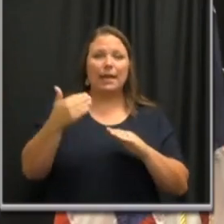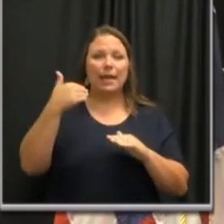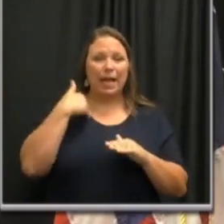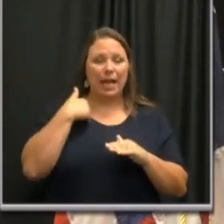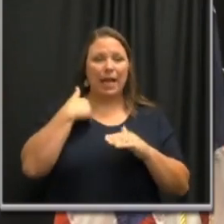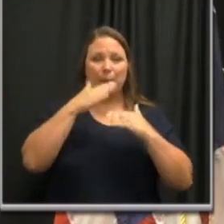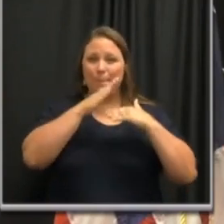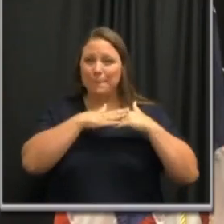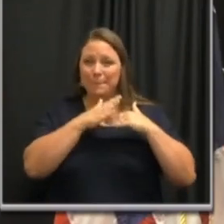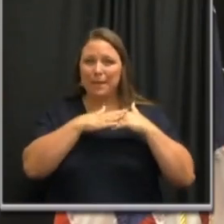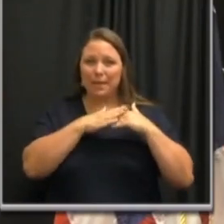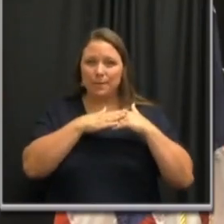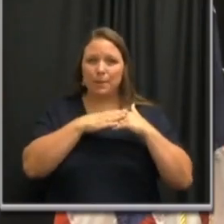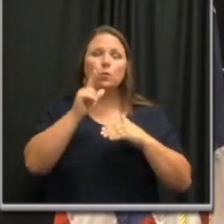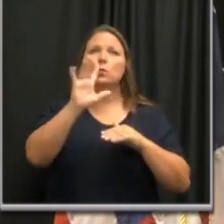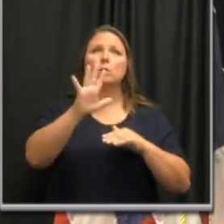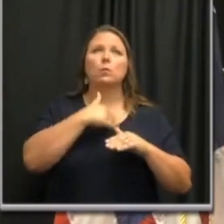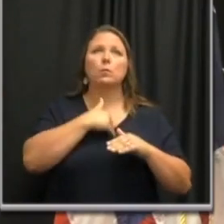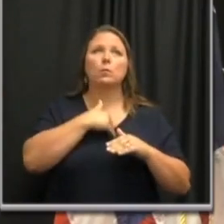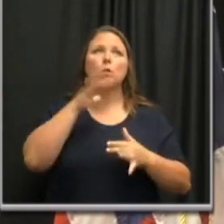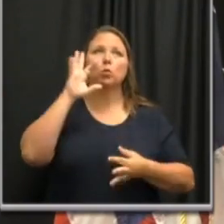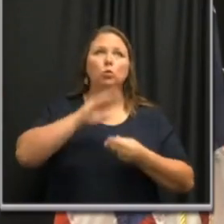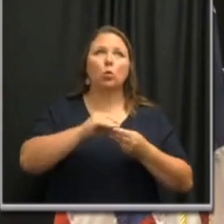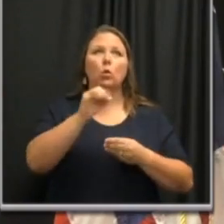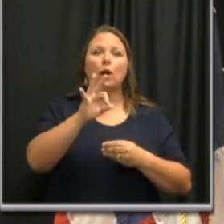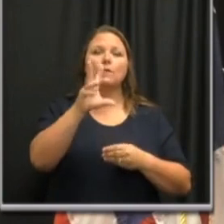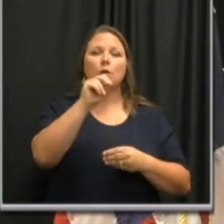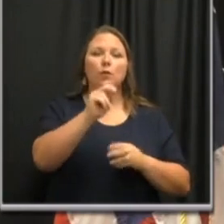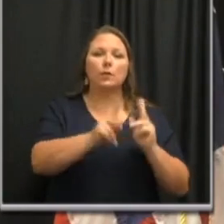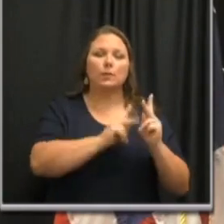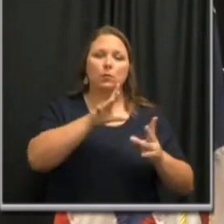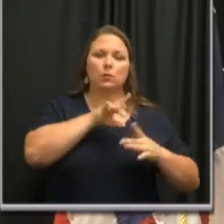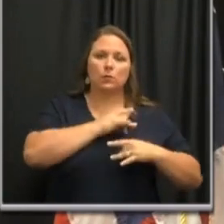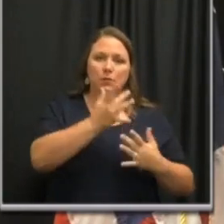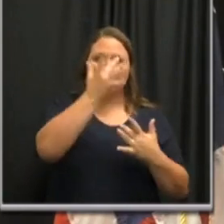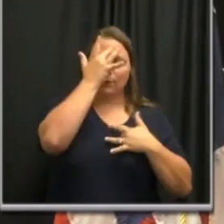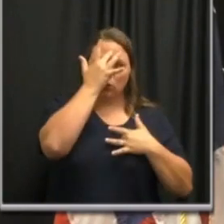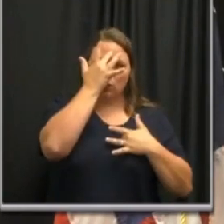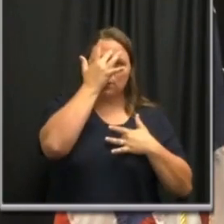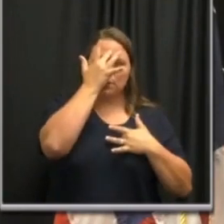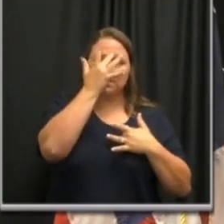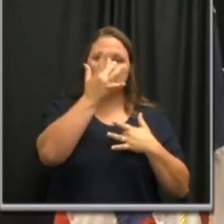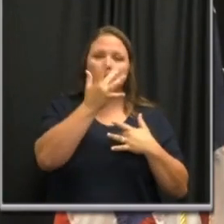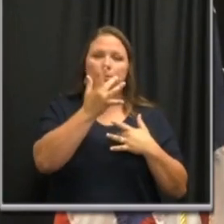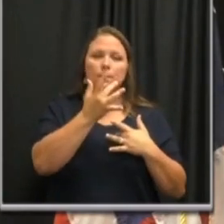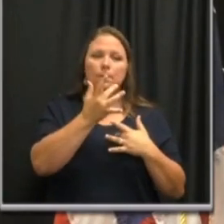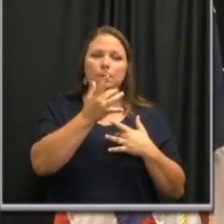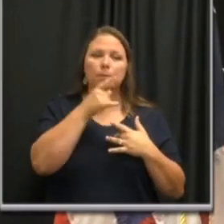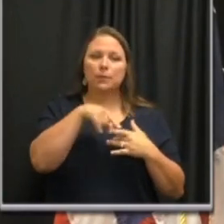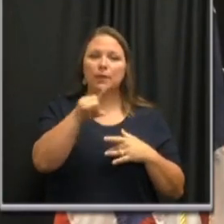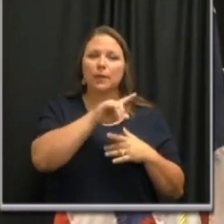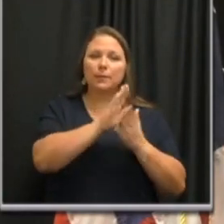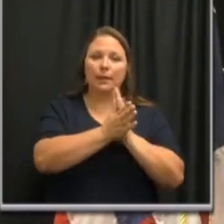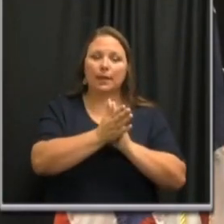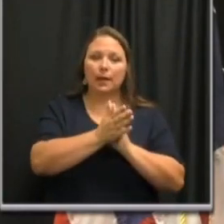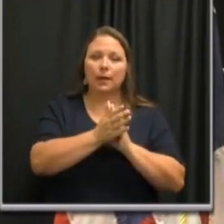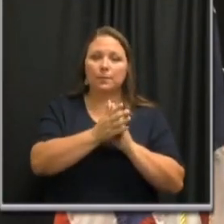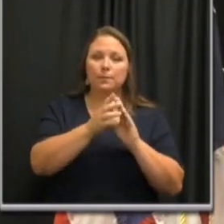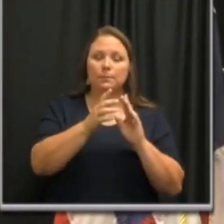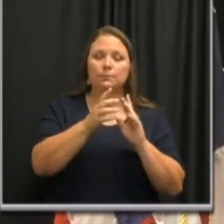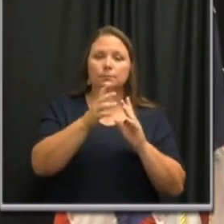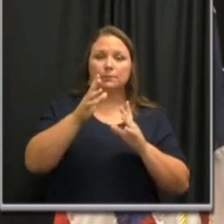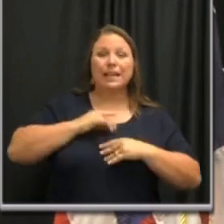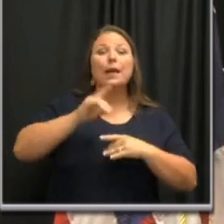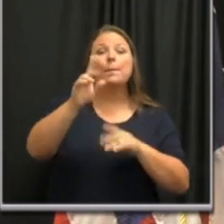least a total of 30 people confirmed that have tested positive, and these are Davidson County